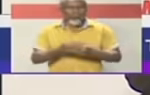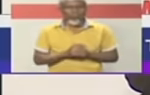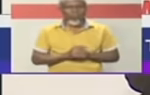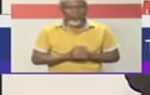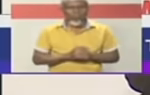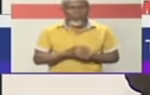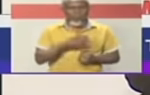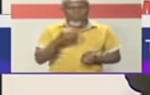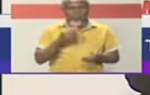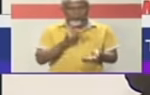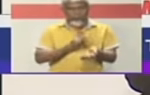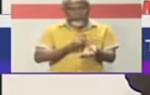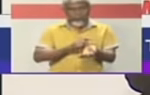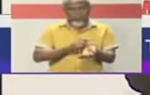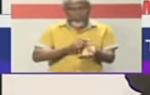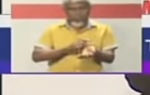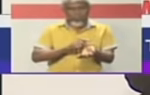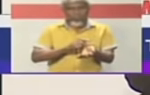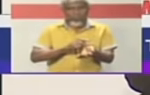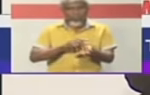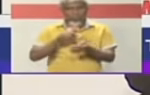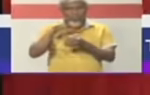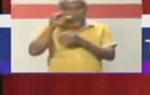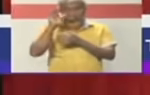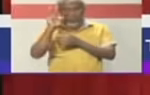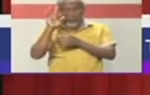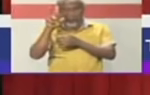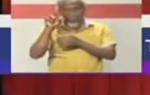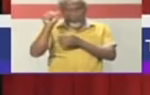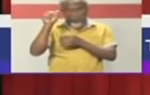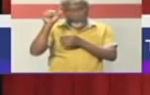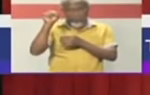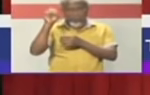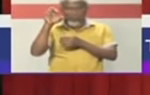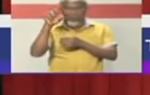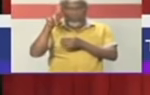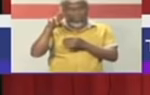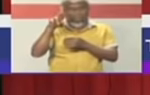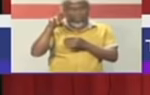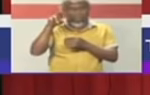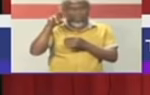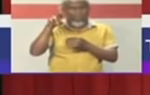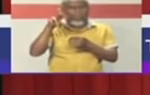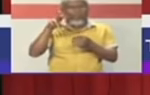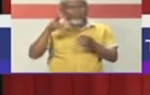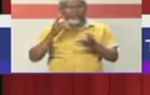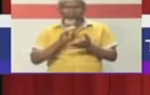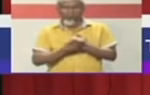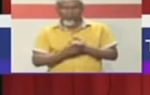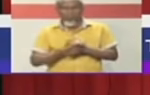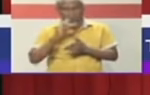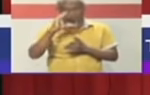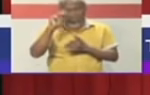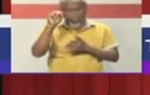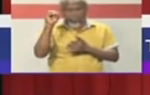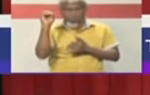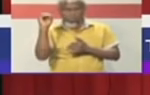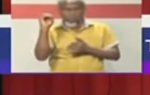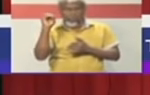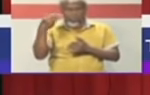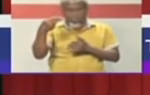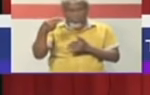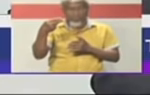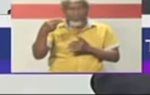Dr. Osafo Fraser, County Medical Officer of Health for St. George East. I am Al Alexander,